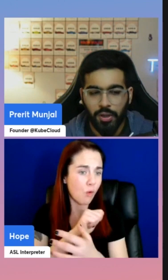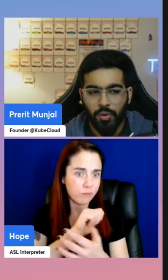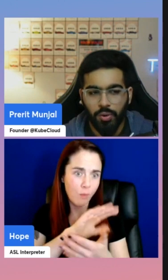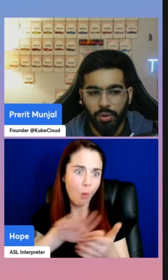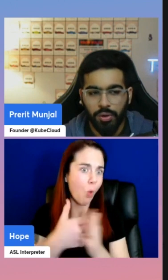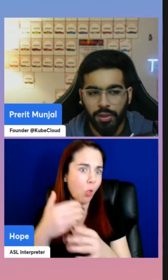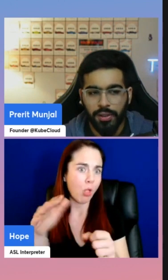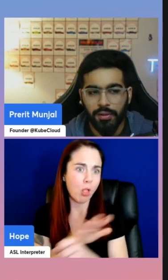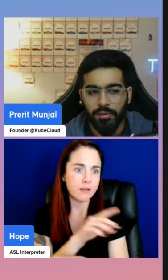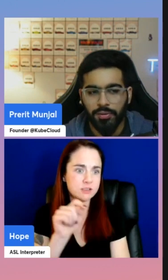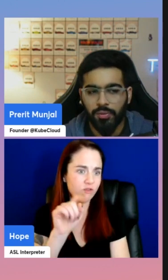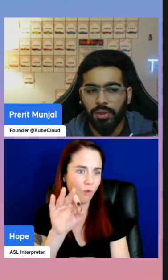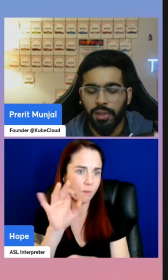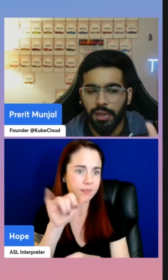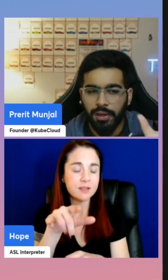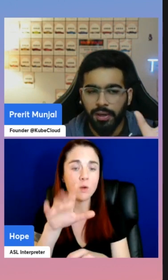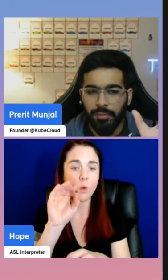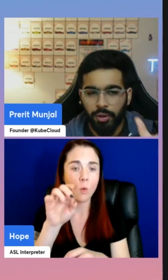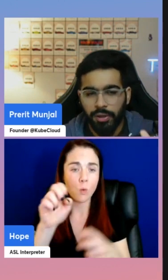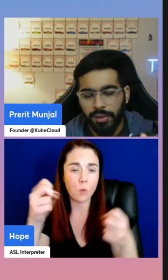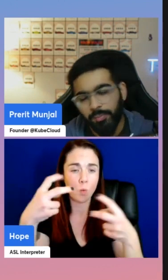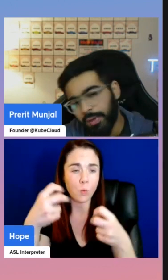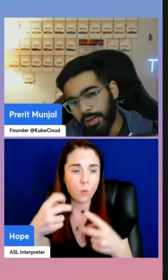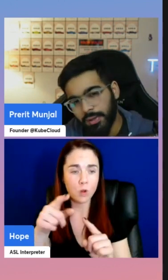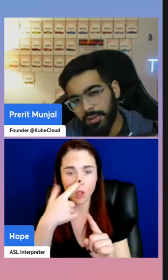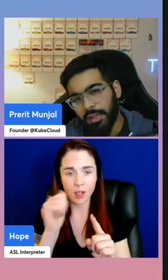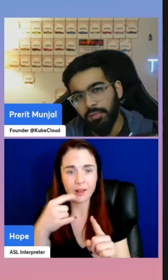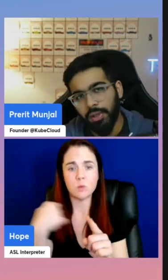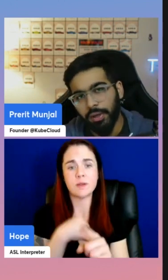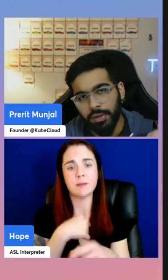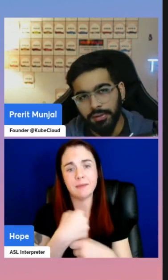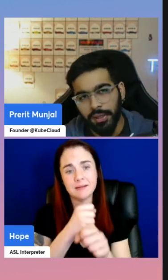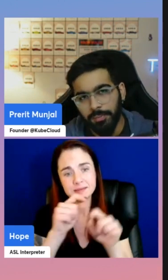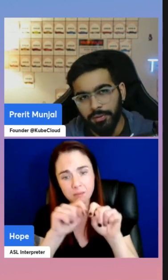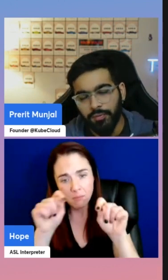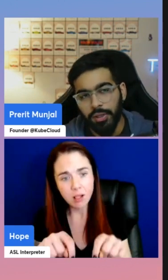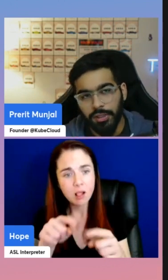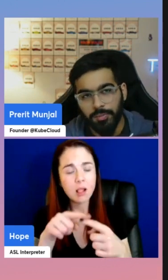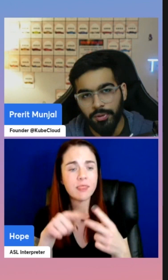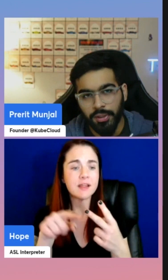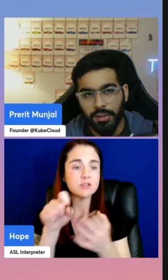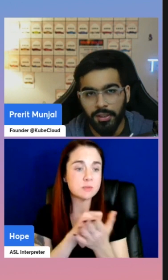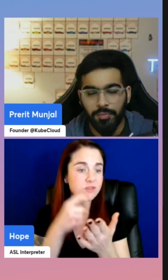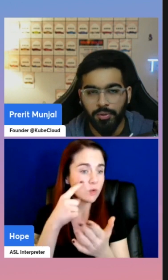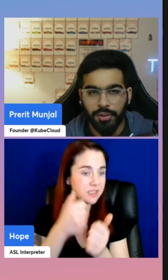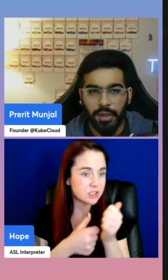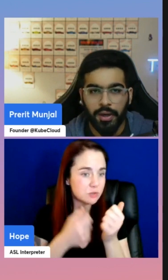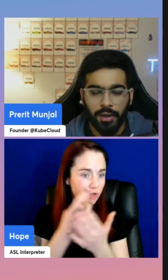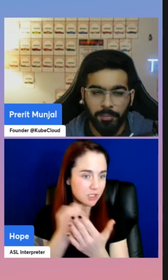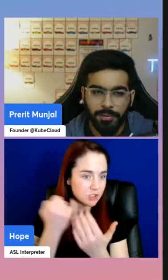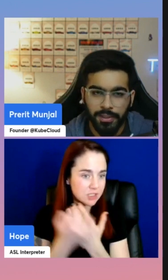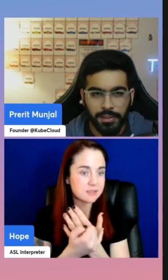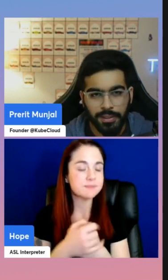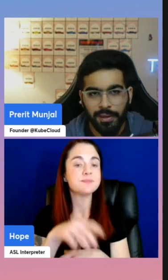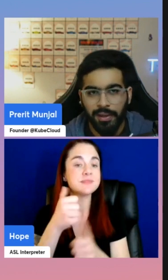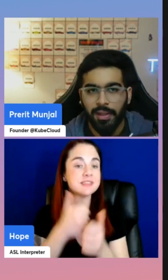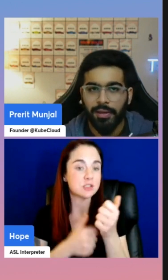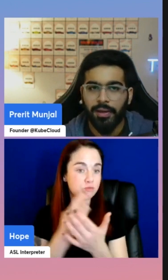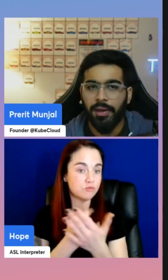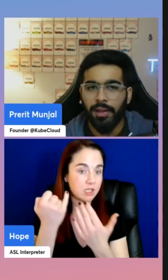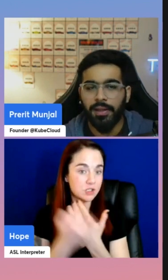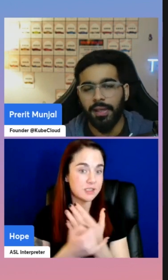this was how code looked like. So we created a boiler template, then we created scripts for each project. Each project had upsize